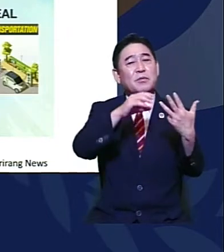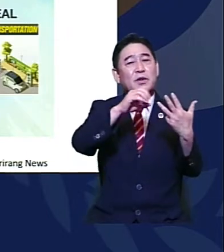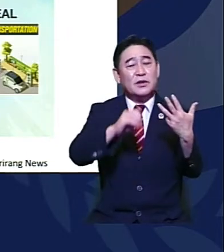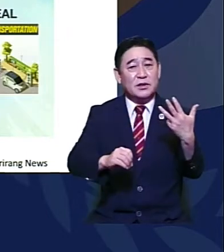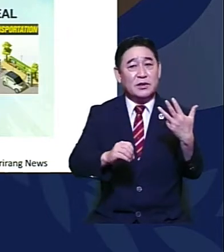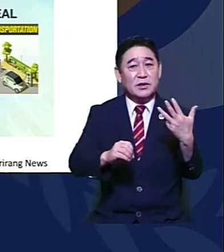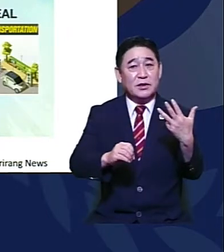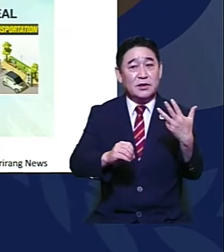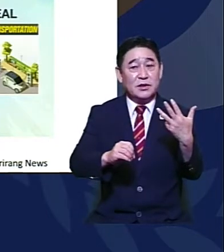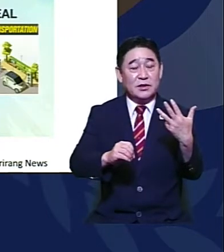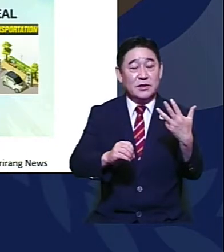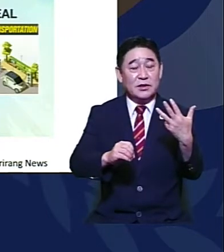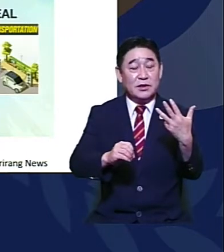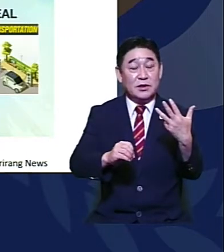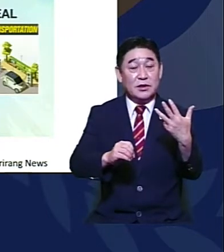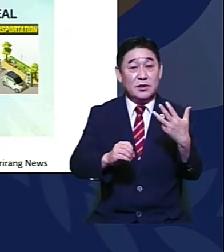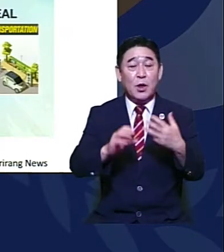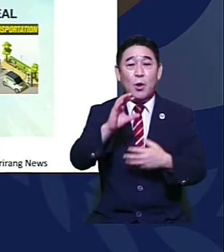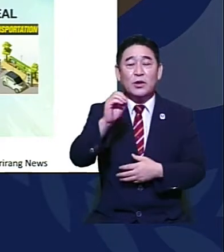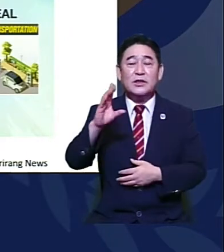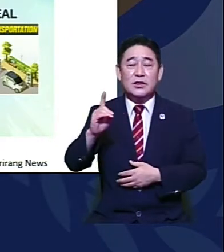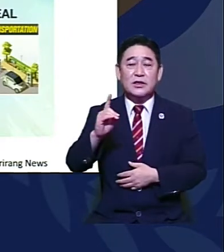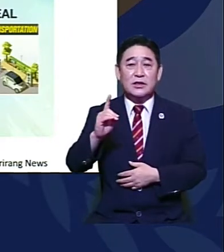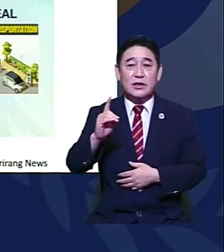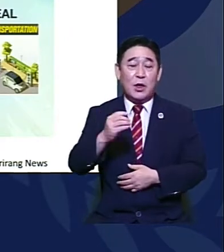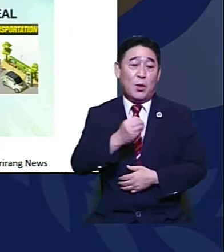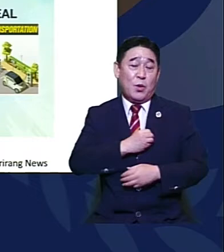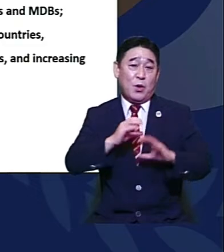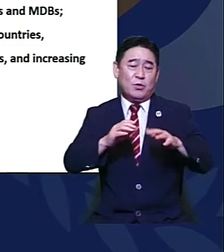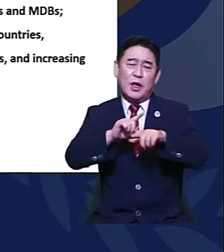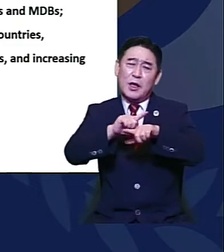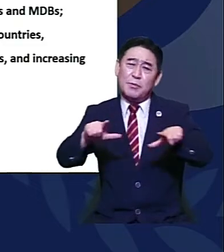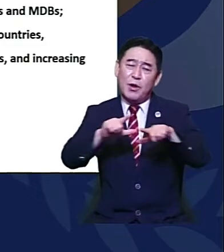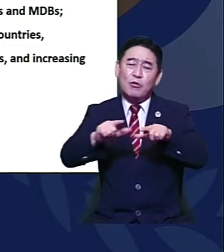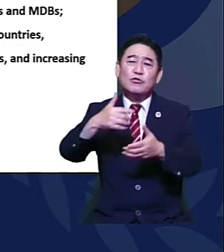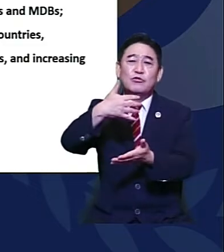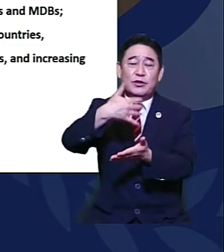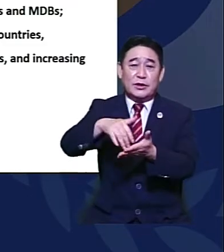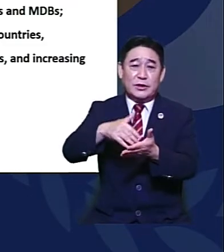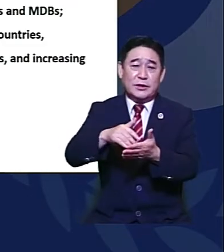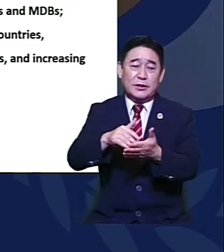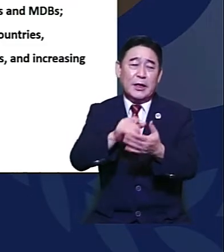proportion of OECD DAC countries.